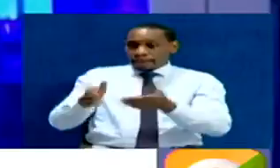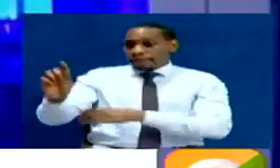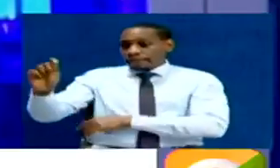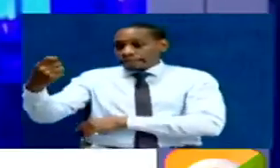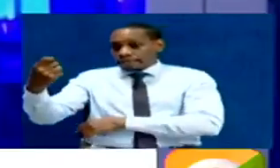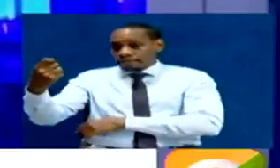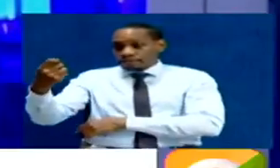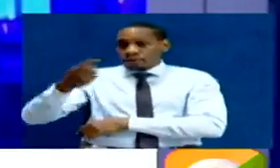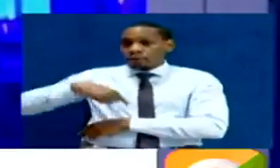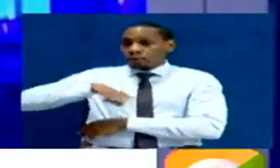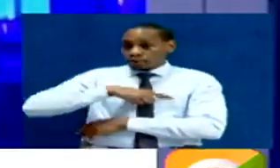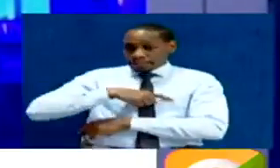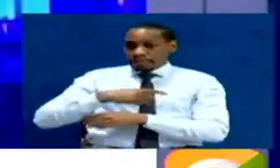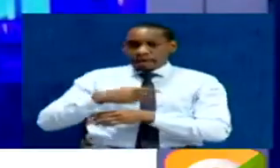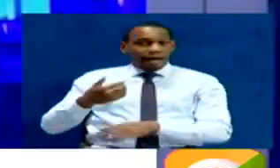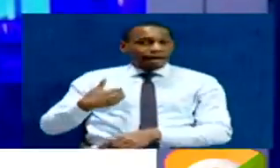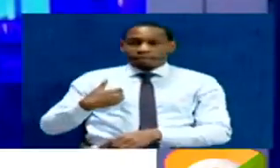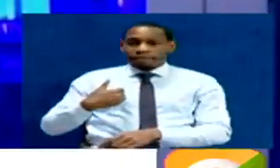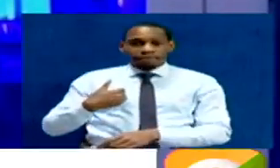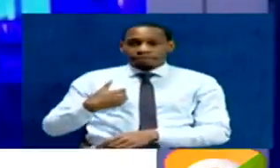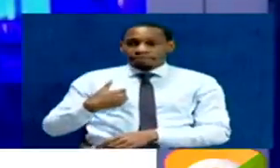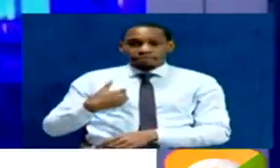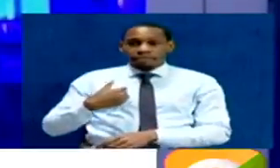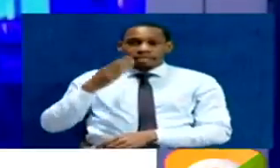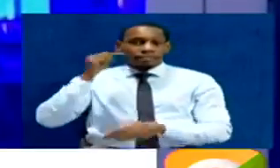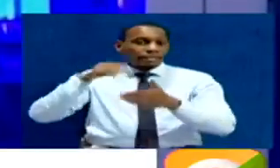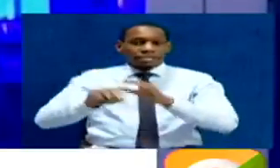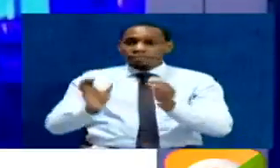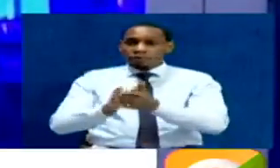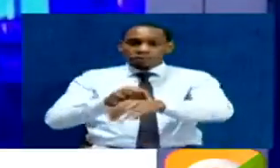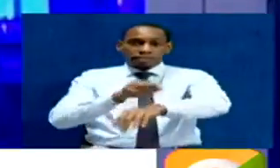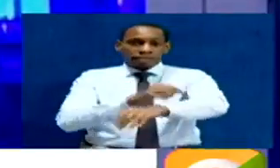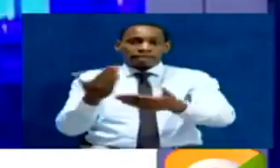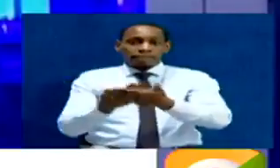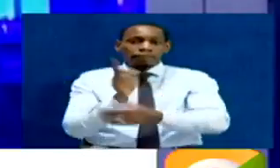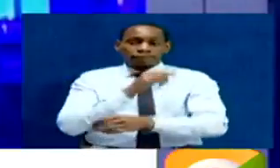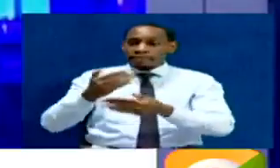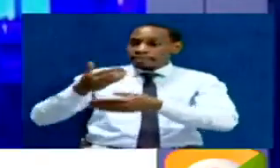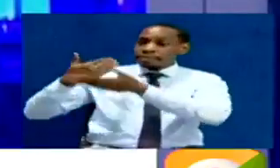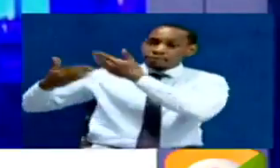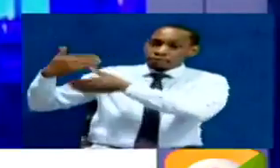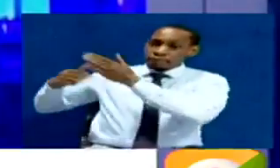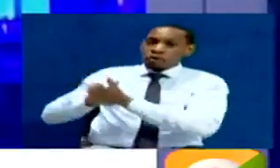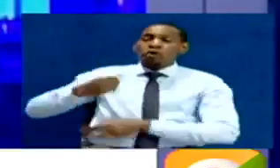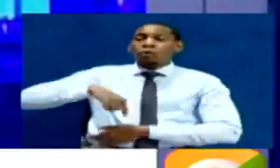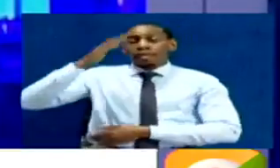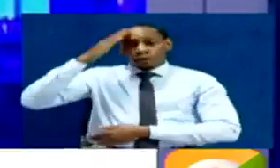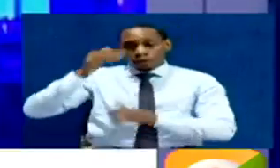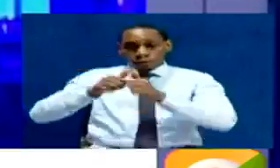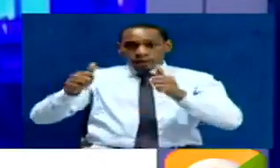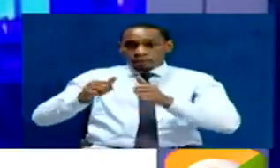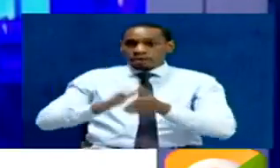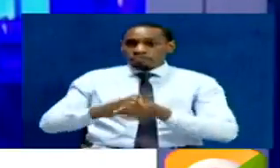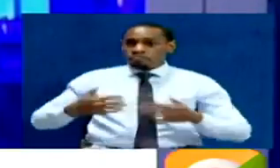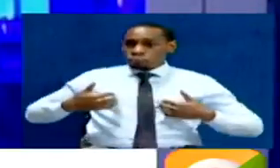world, us guys, although now we don't have much experience with smallpox, having eradicated in the past, we are quite familiar with